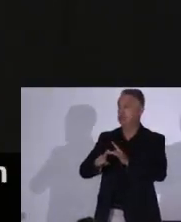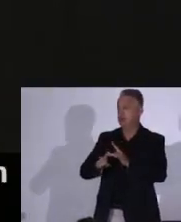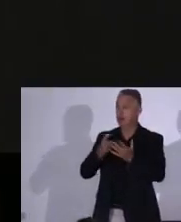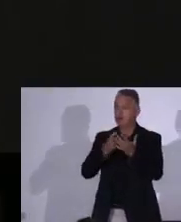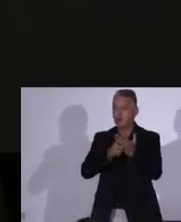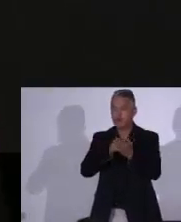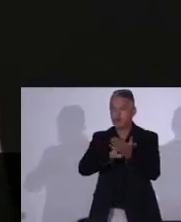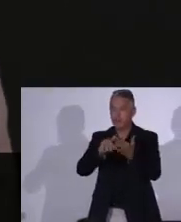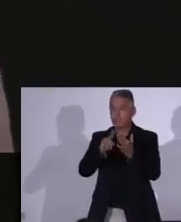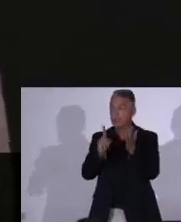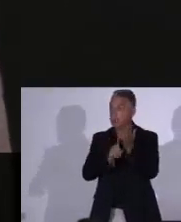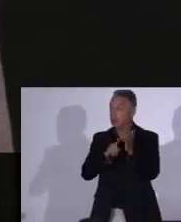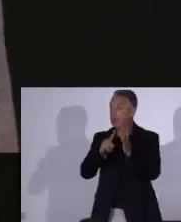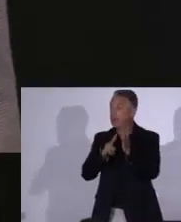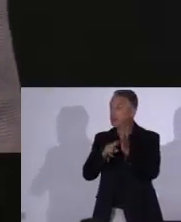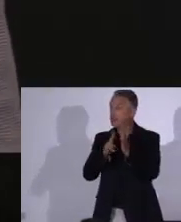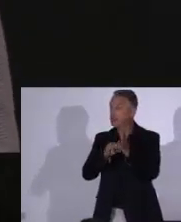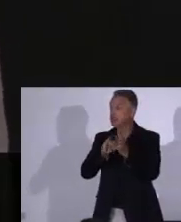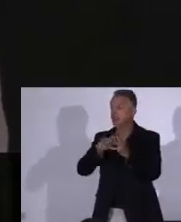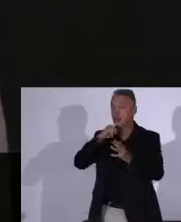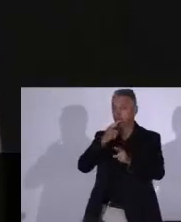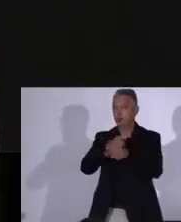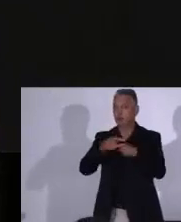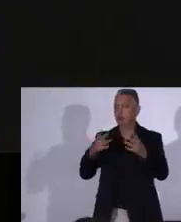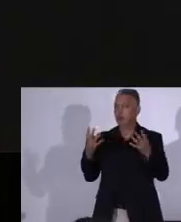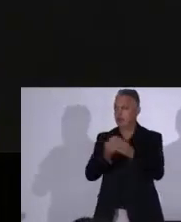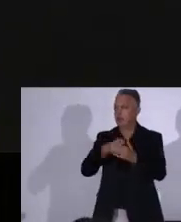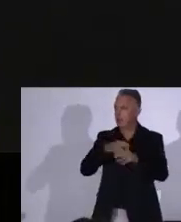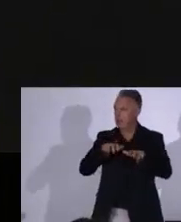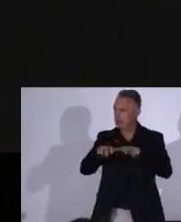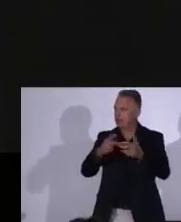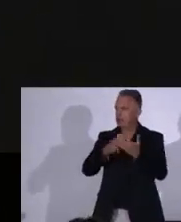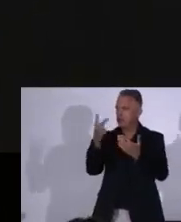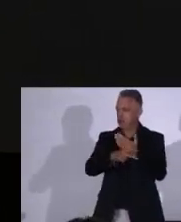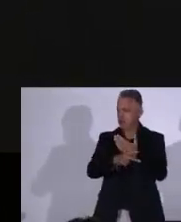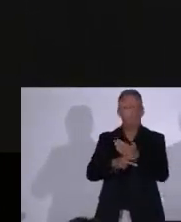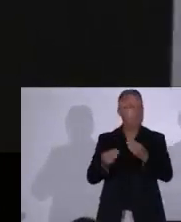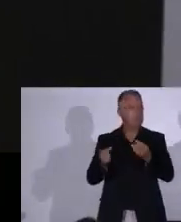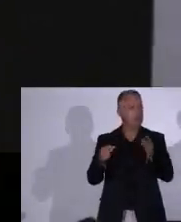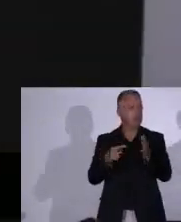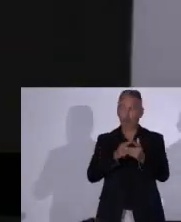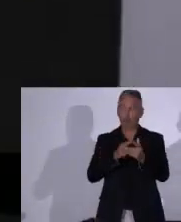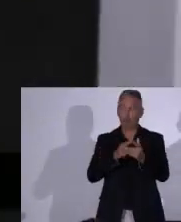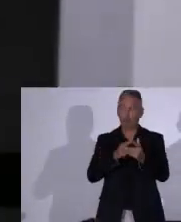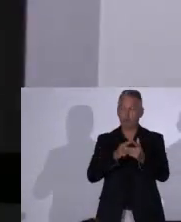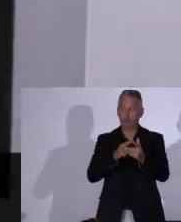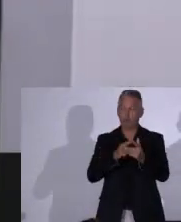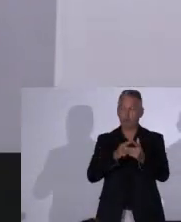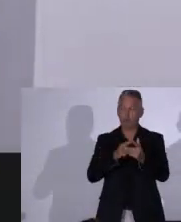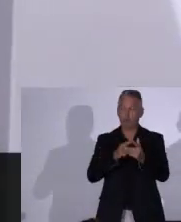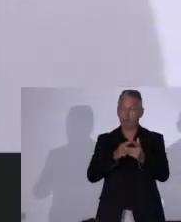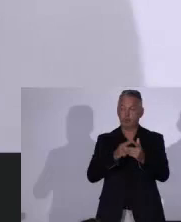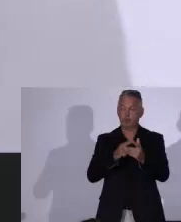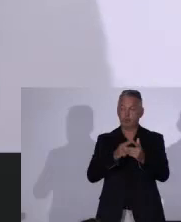Rachel Evans, to present about the Together More Active program and a few key points about what's new. And she'll be joined by Samantha